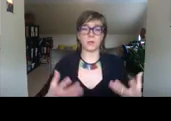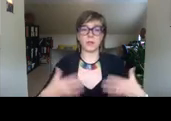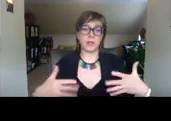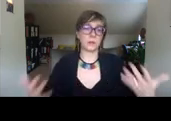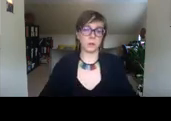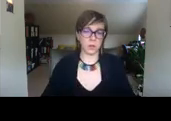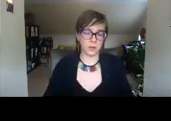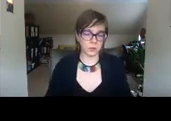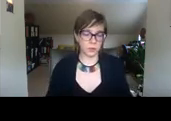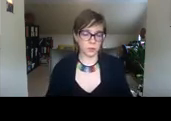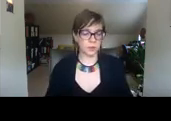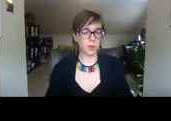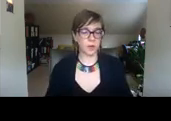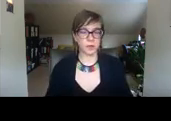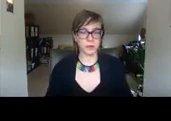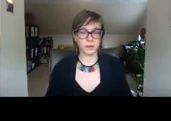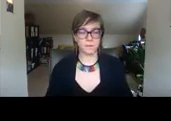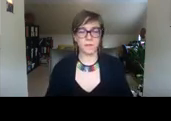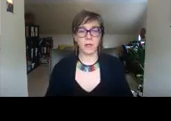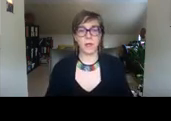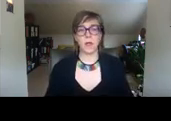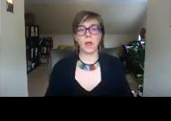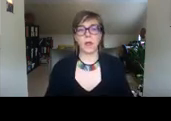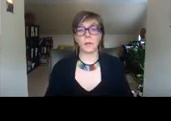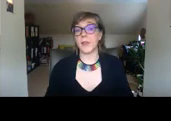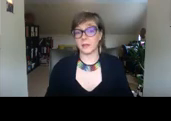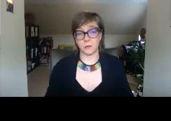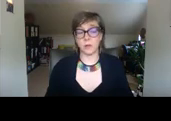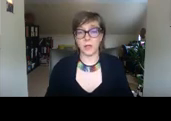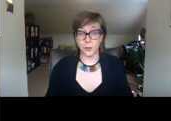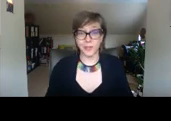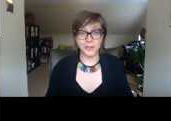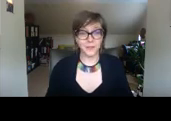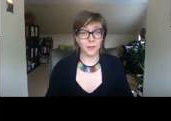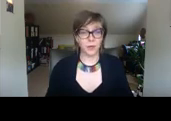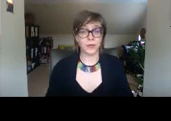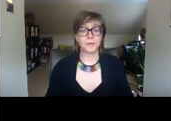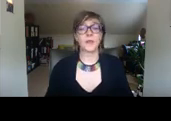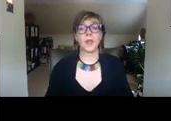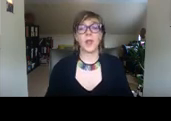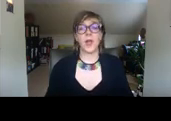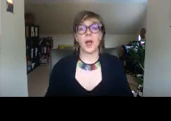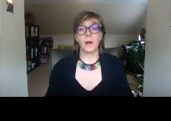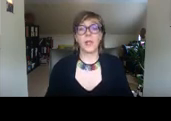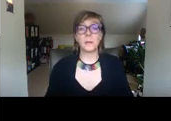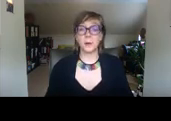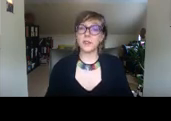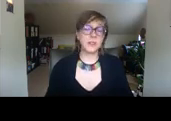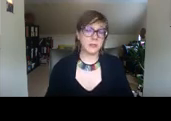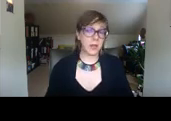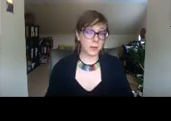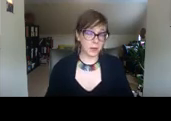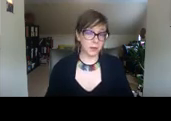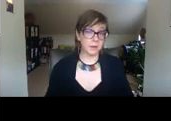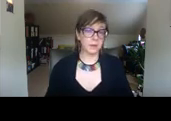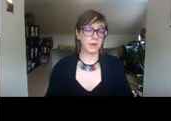hospital isn't employing the interpreters, someone else is. That's really increased, of course. In person is